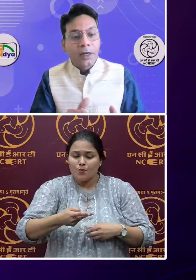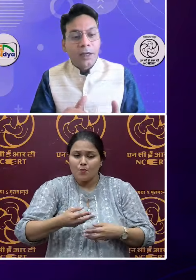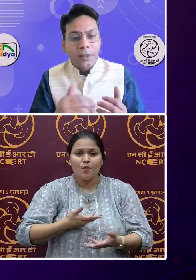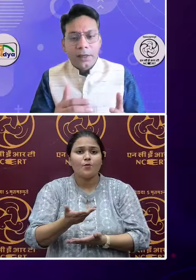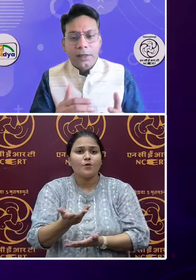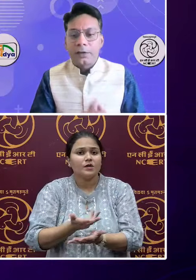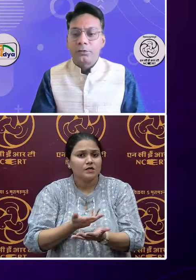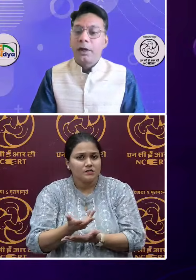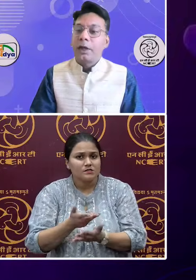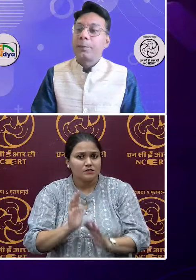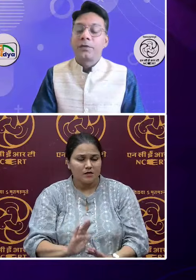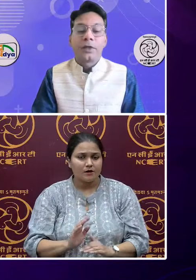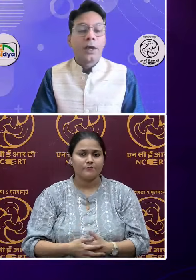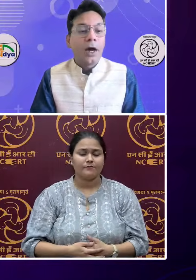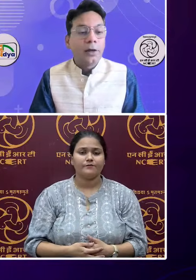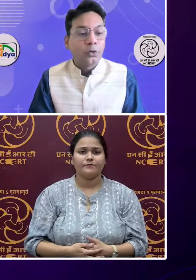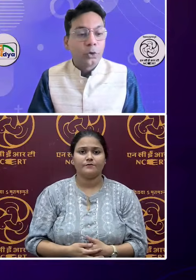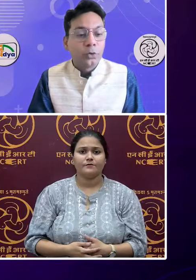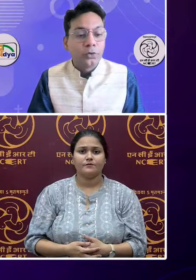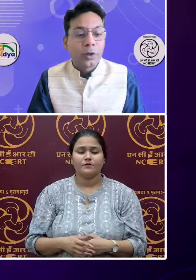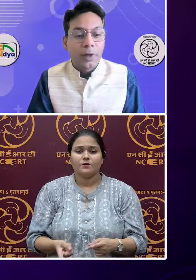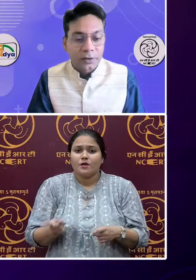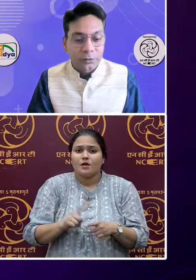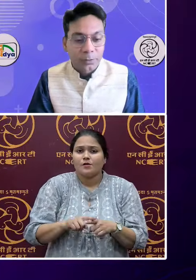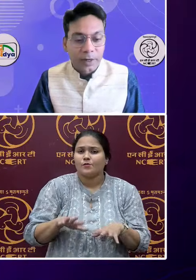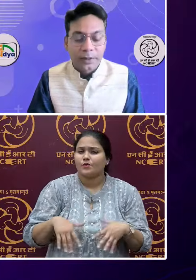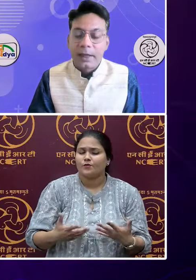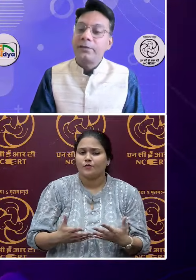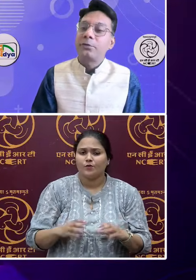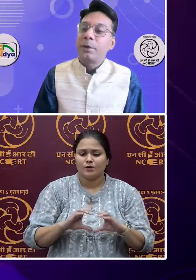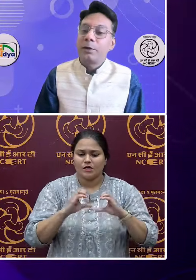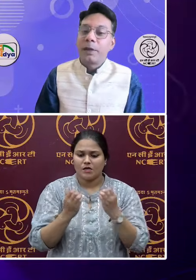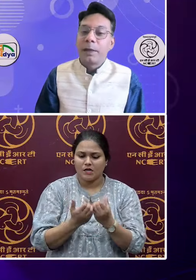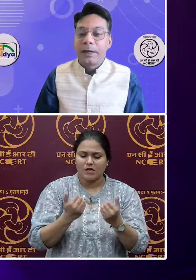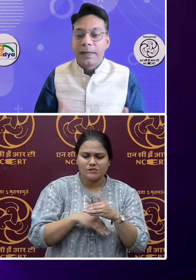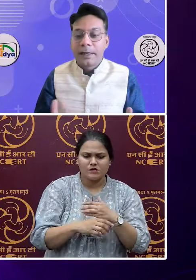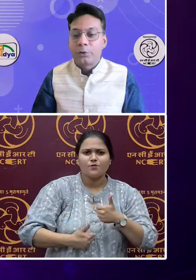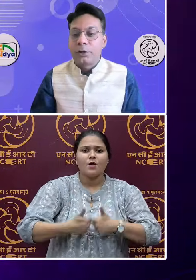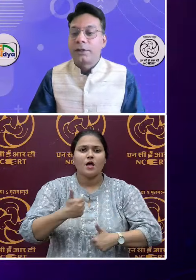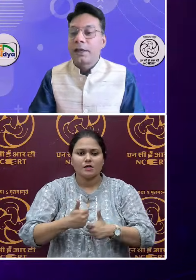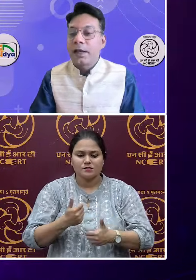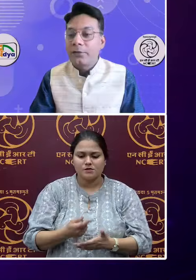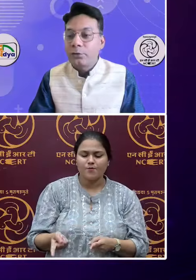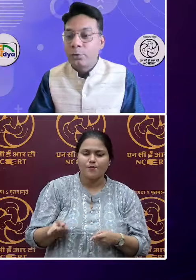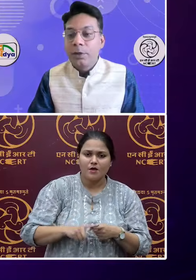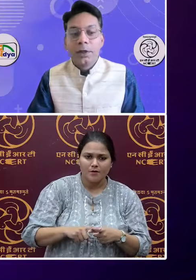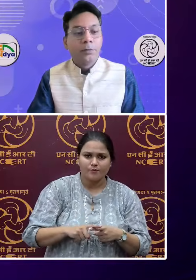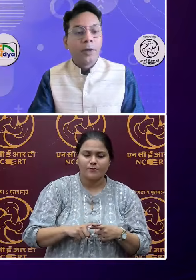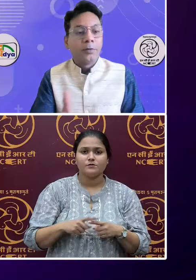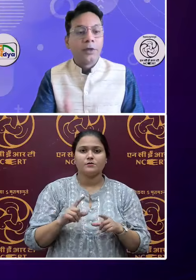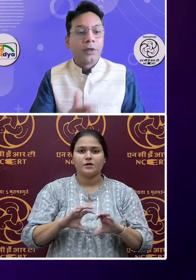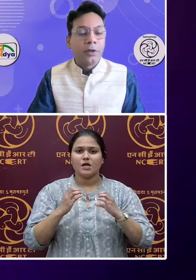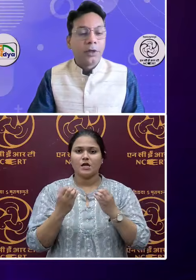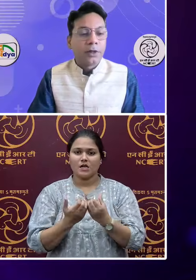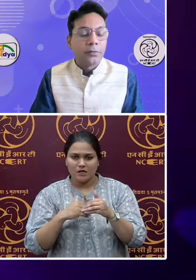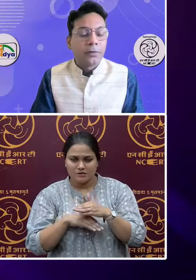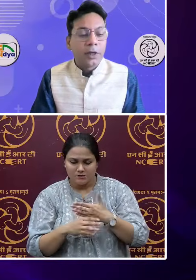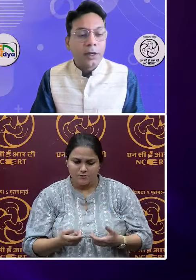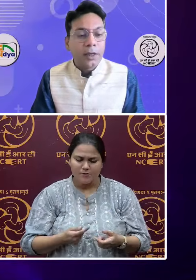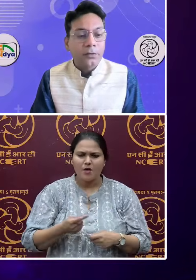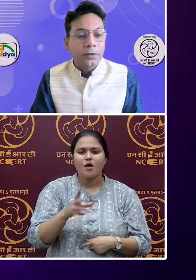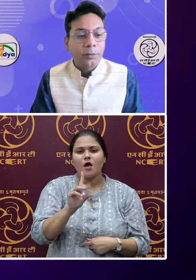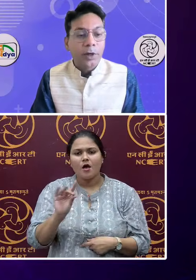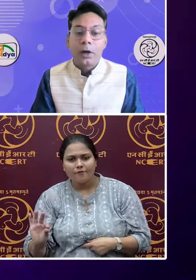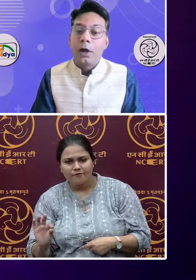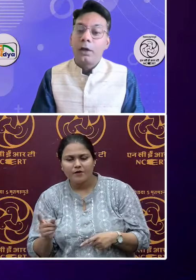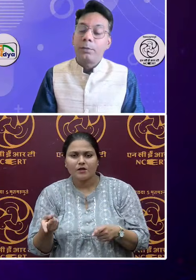And then in the class, what happens, they also do some assessment. The assessment may be done during the classroom, maybe